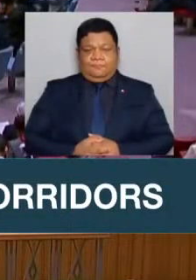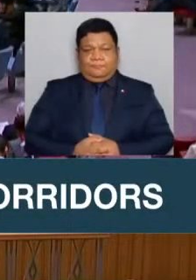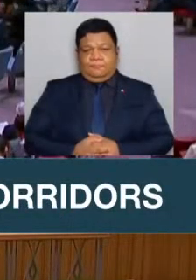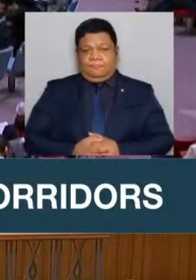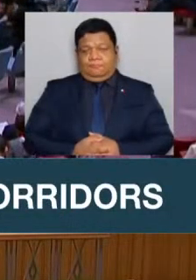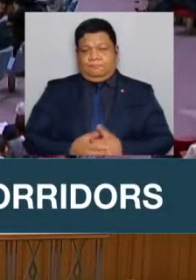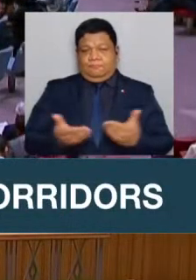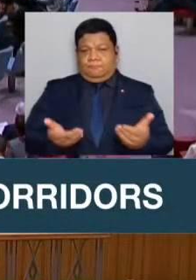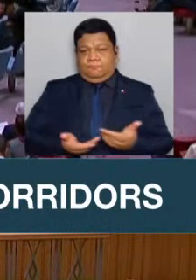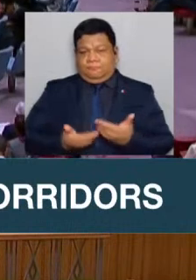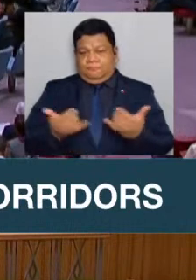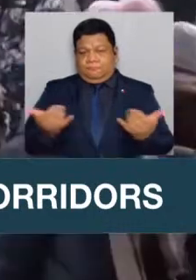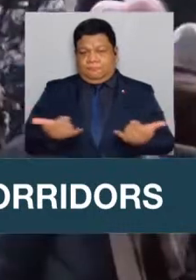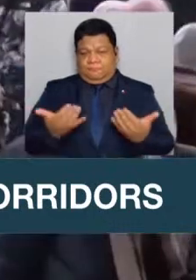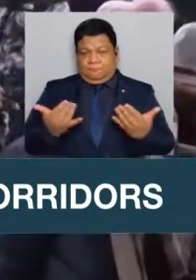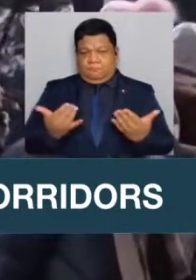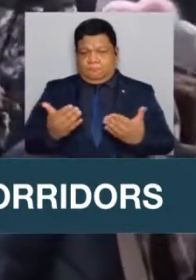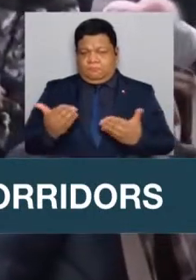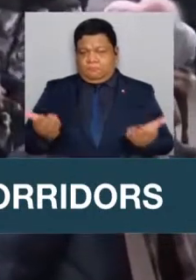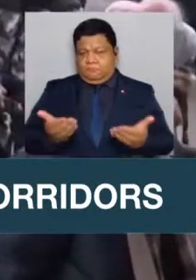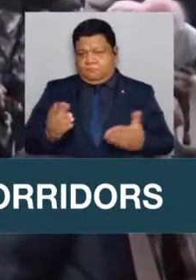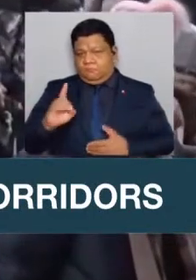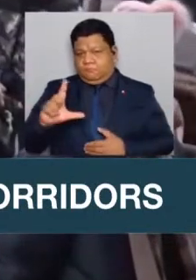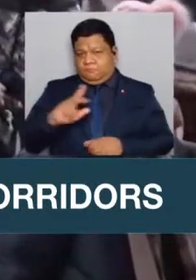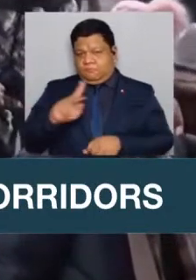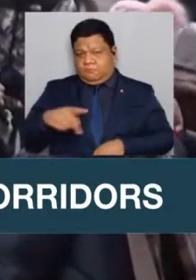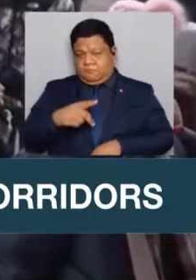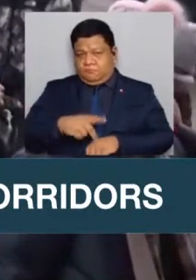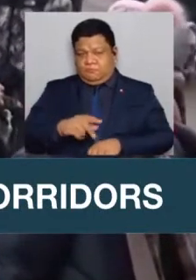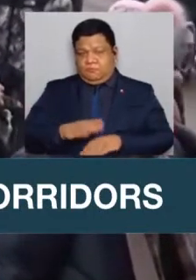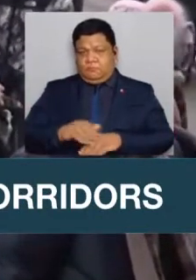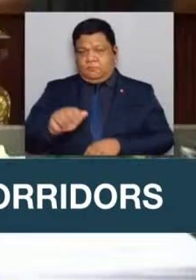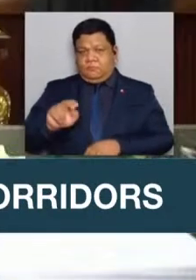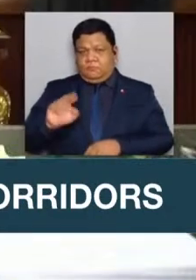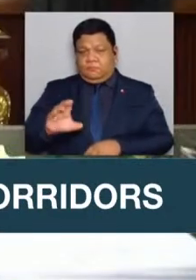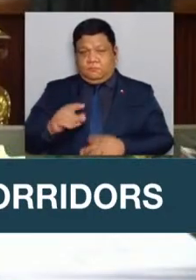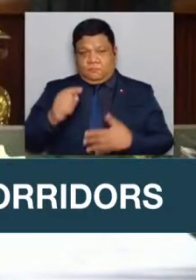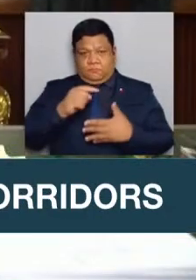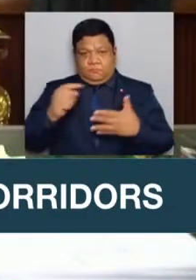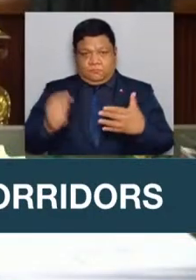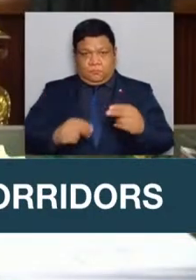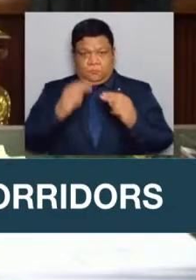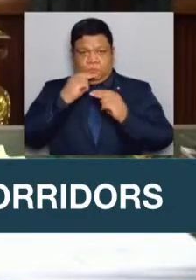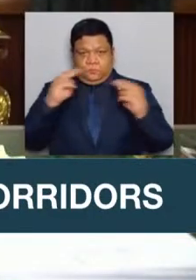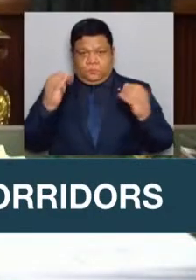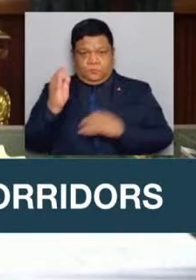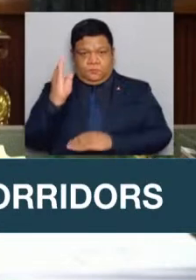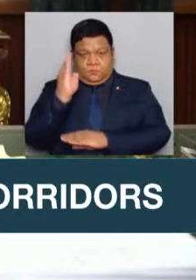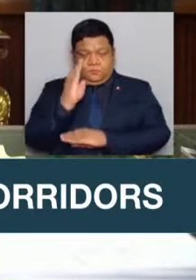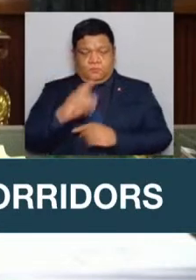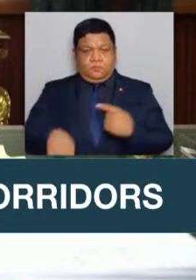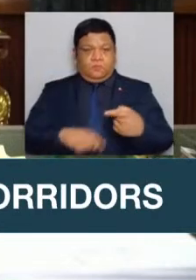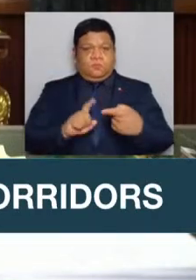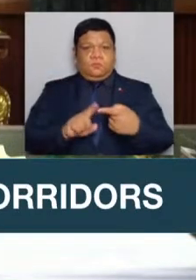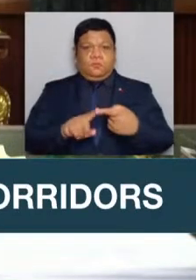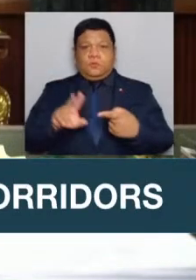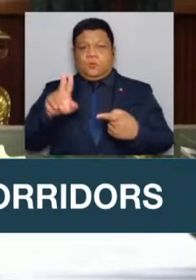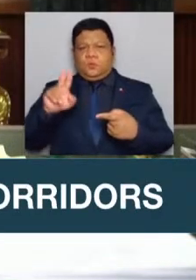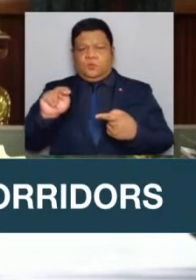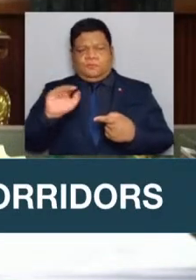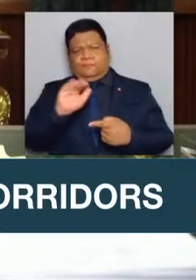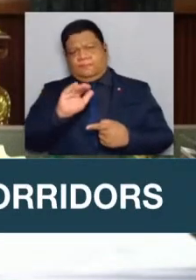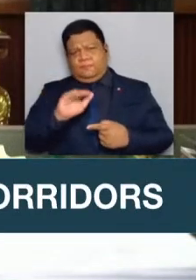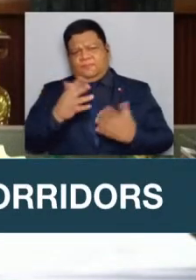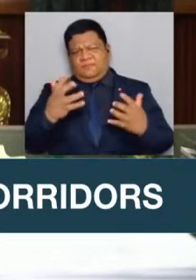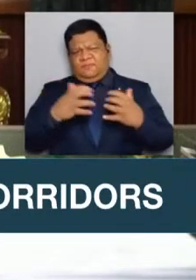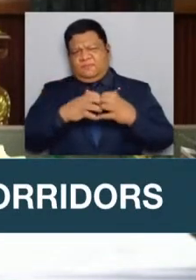And back, there's still a Dateline Philippines here on ANC. Here's another look at our headlines this noon. The United Nations sounds the alarm over the deteriorating